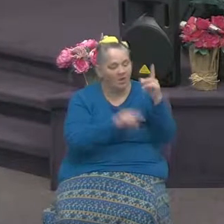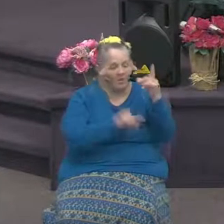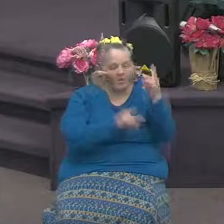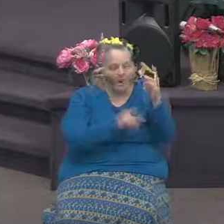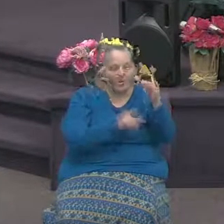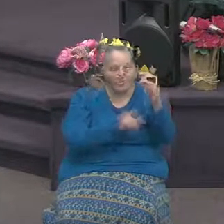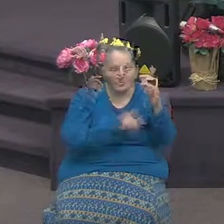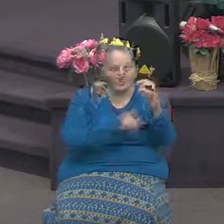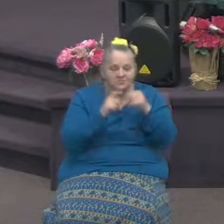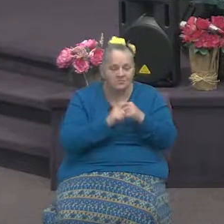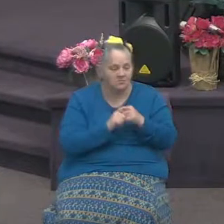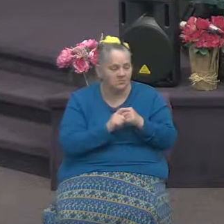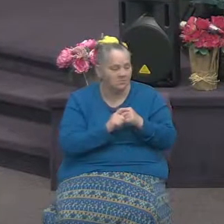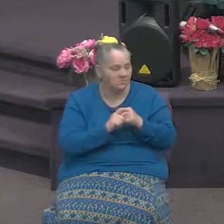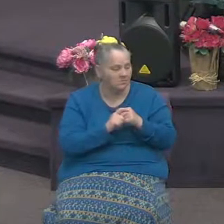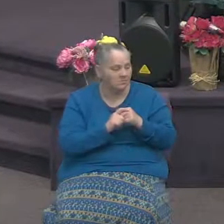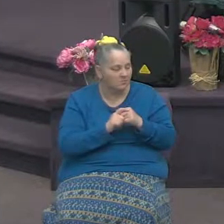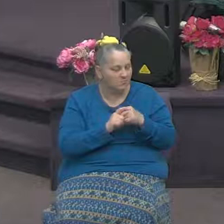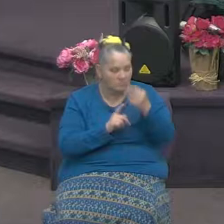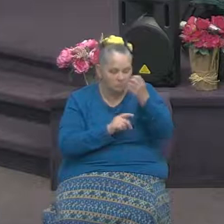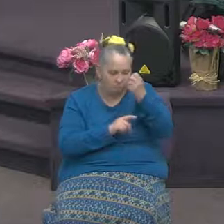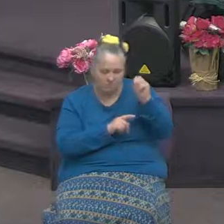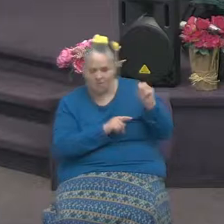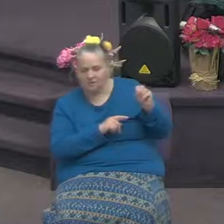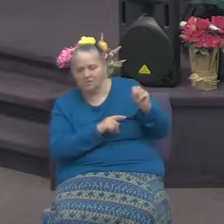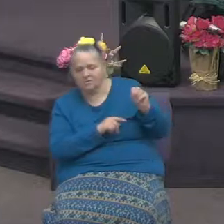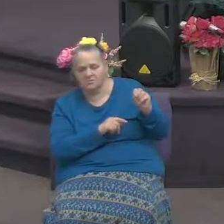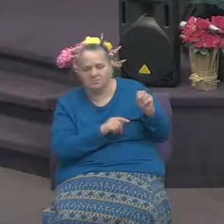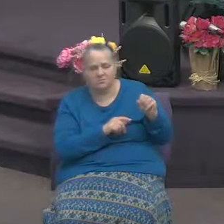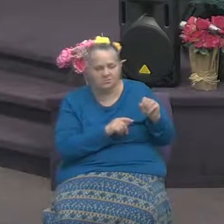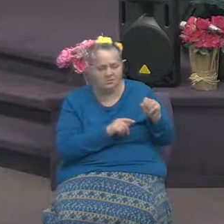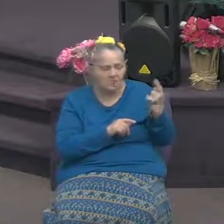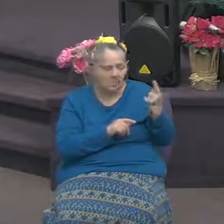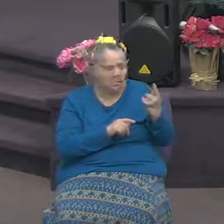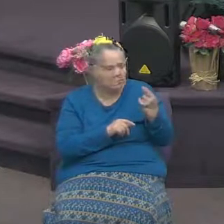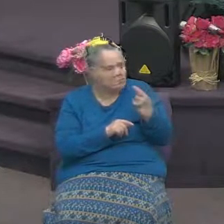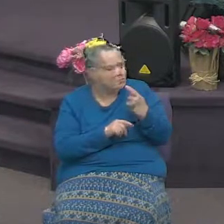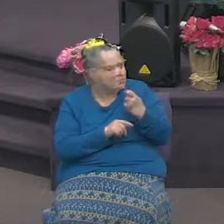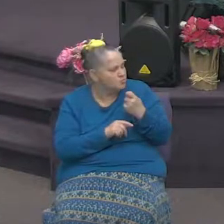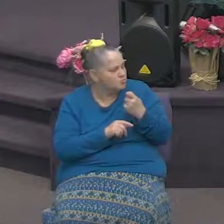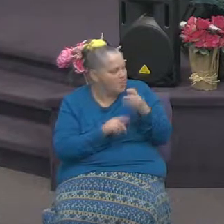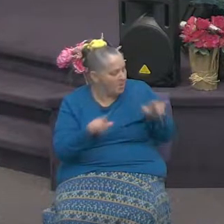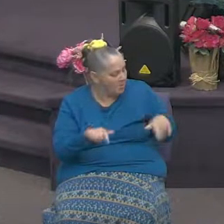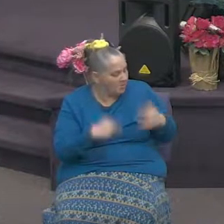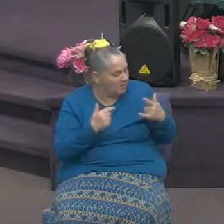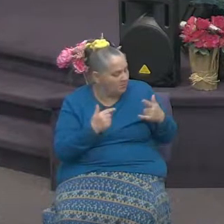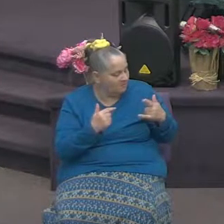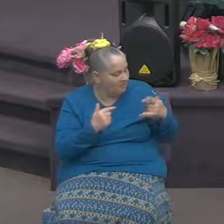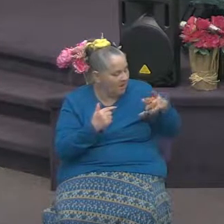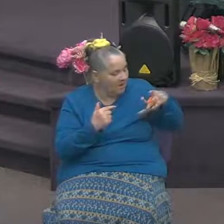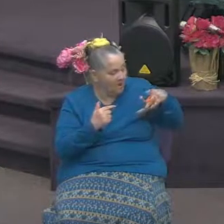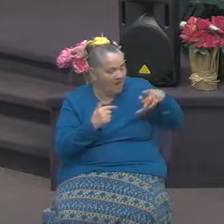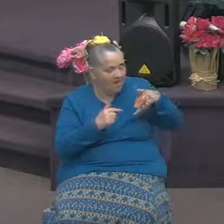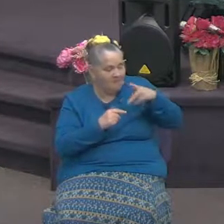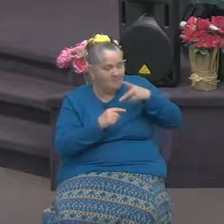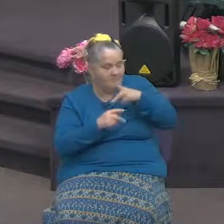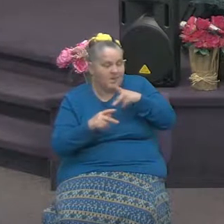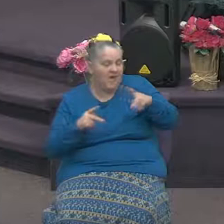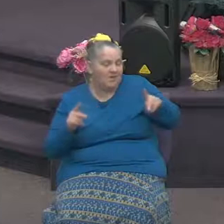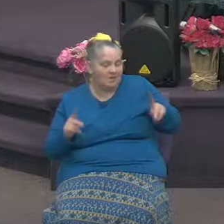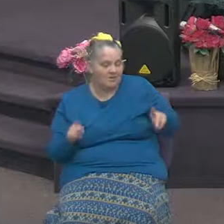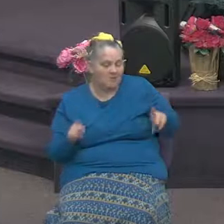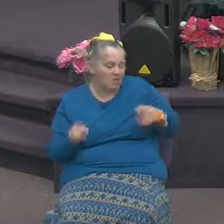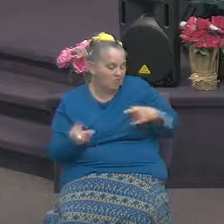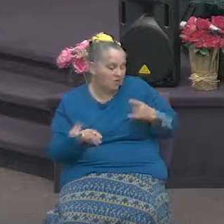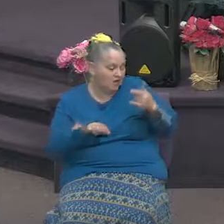Moses, someone who was rejected. Someone who lived in the palace, but he killed a man, so he went